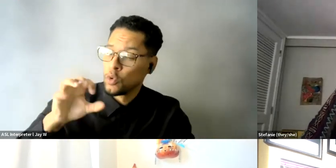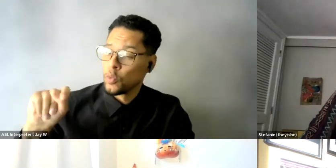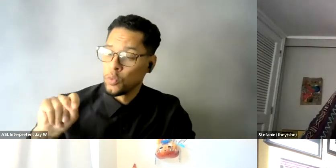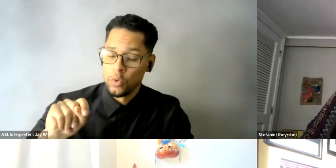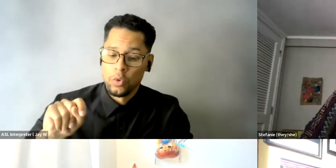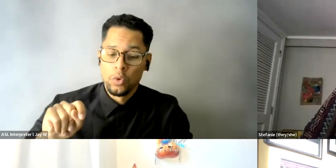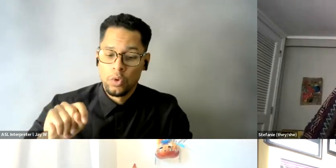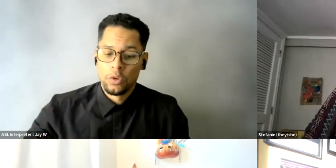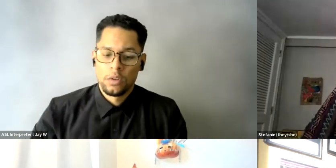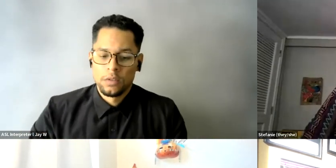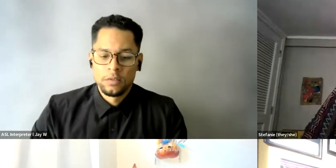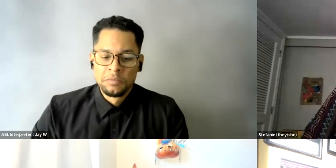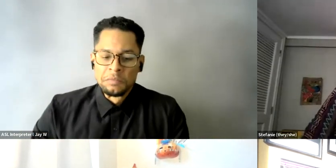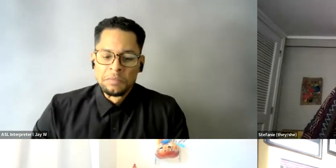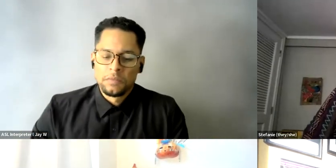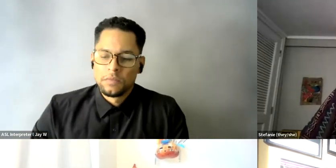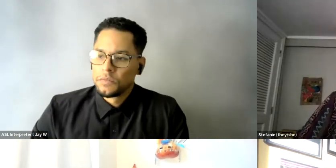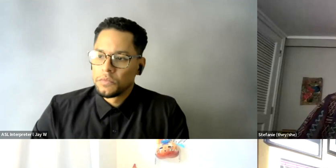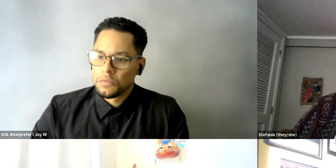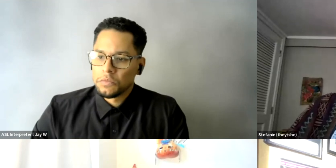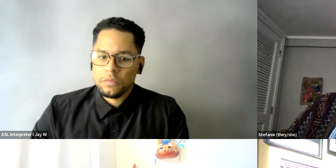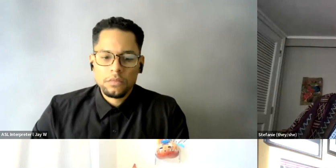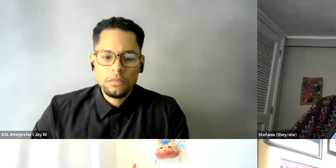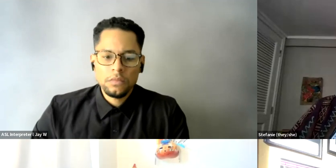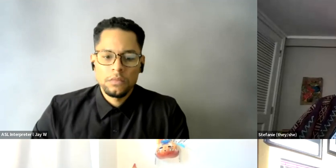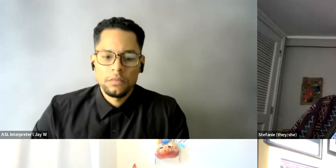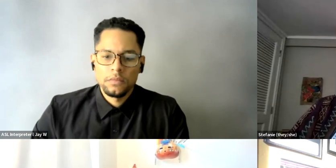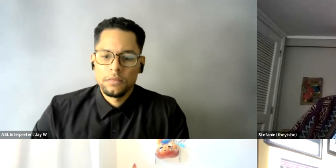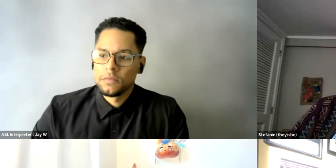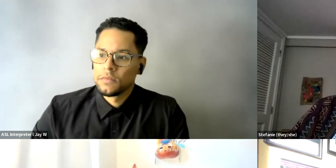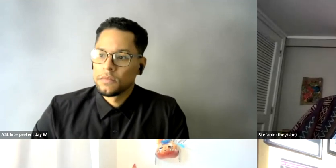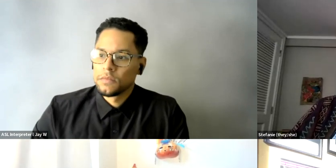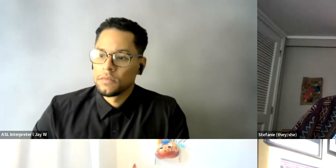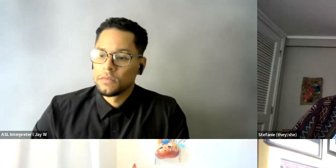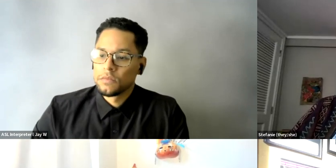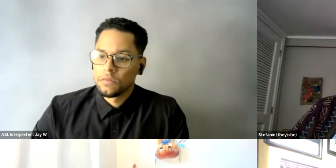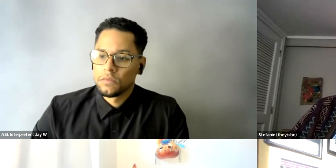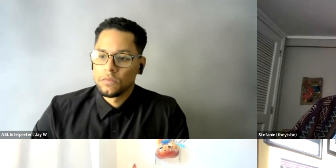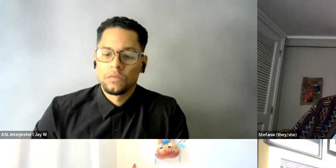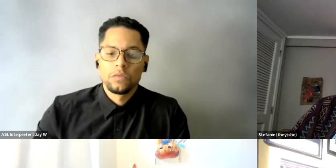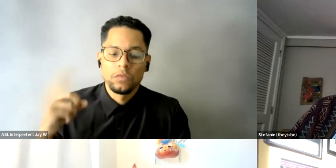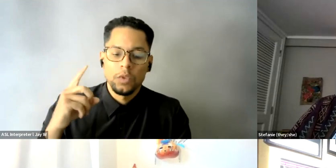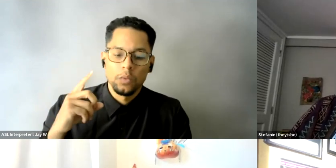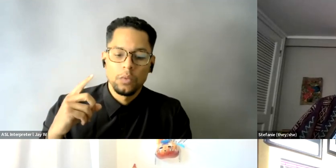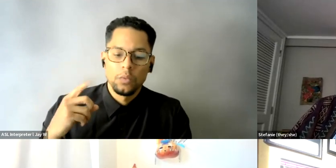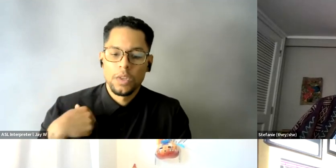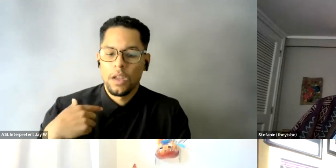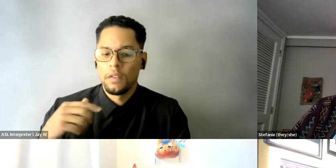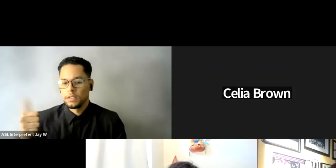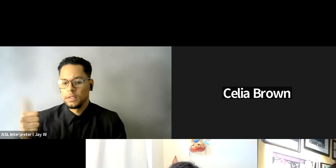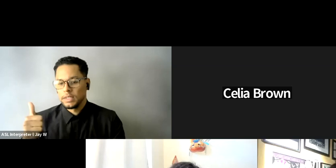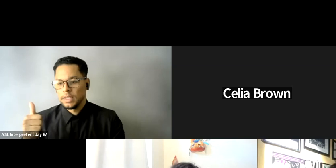Thank you. We have an extra 10 minutes that has been found. So I want to announce that, say that aloud. And I